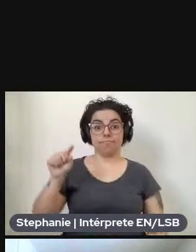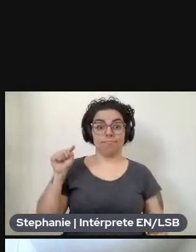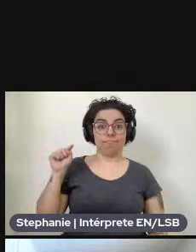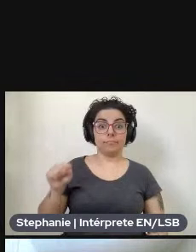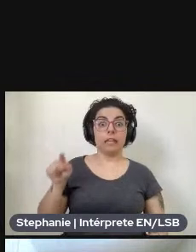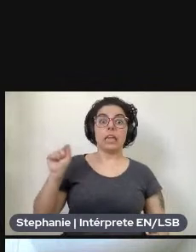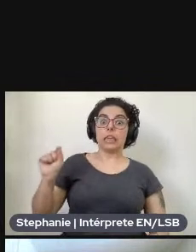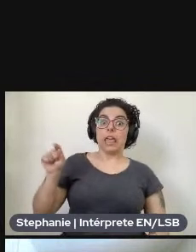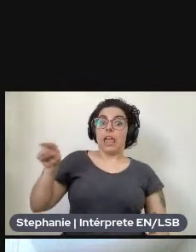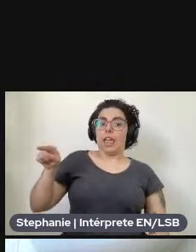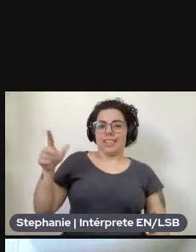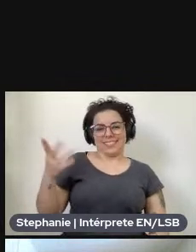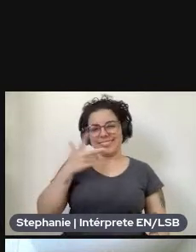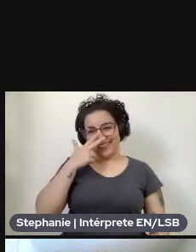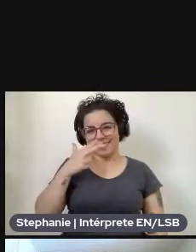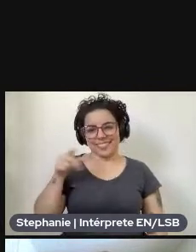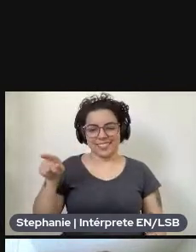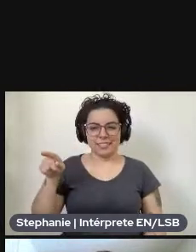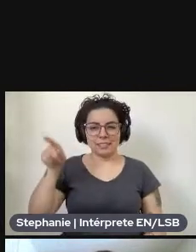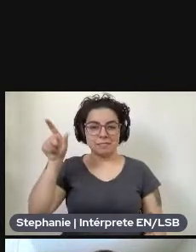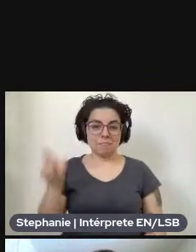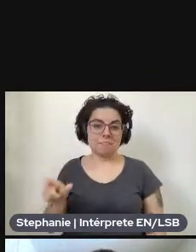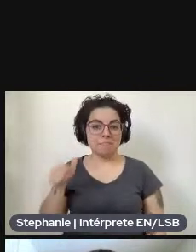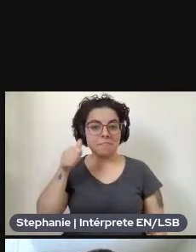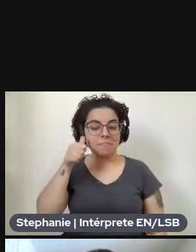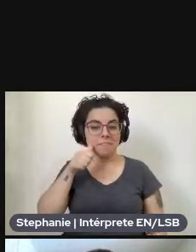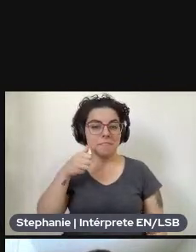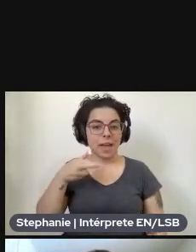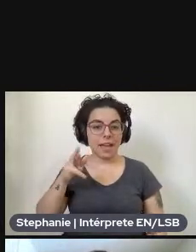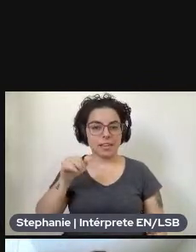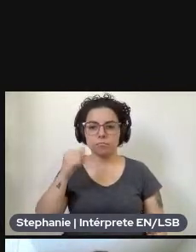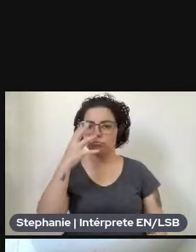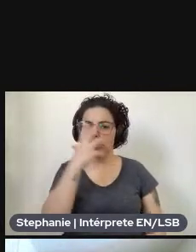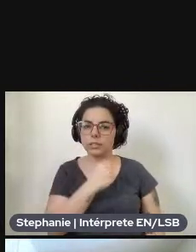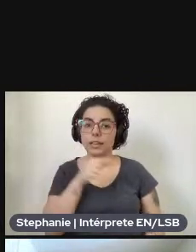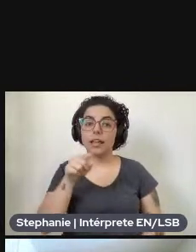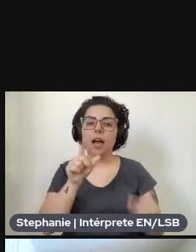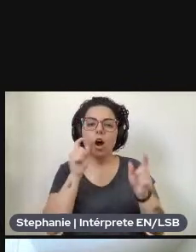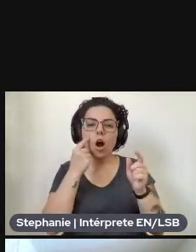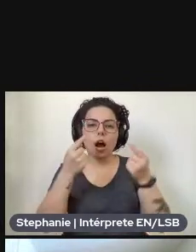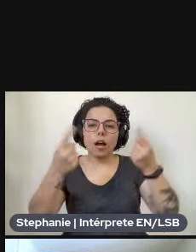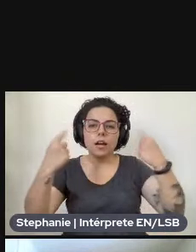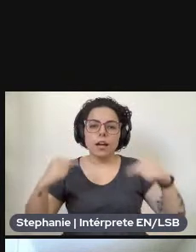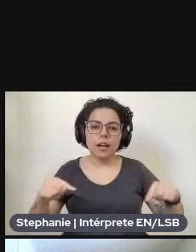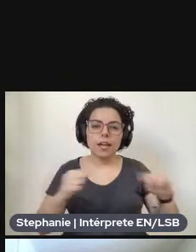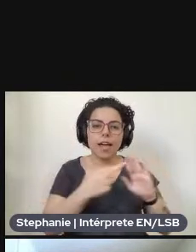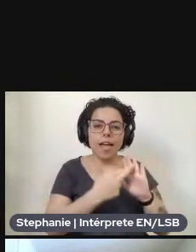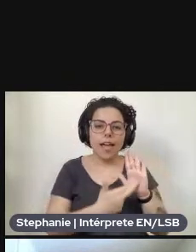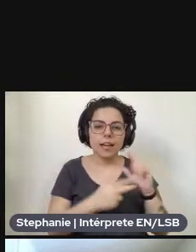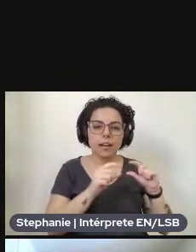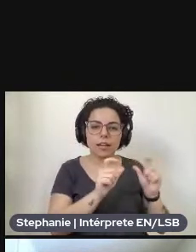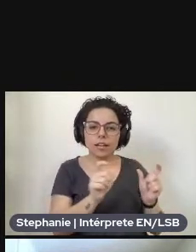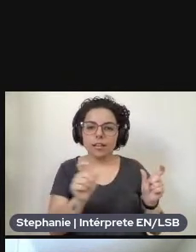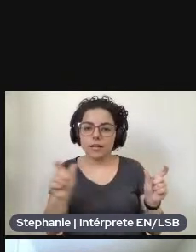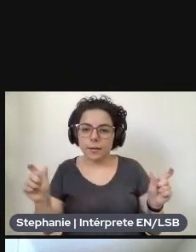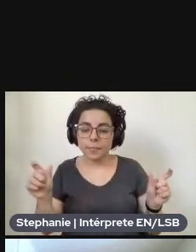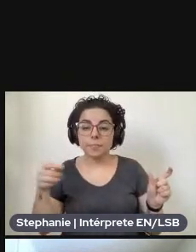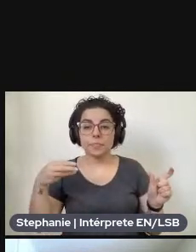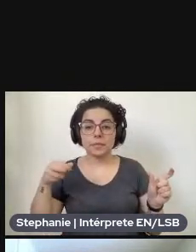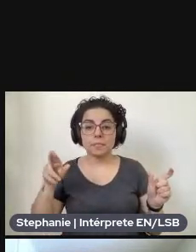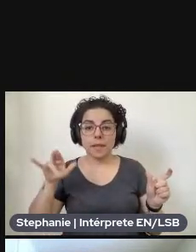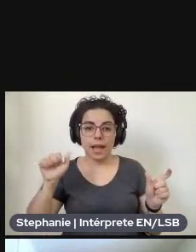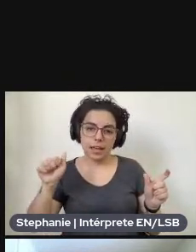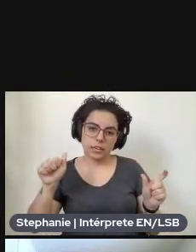And Maria also has the name has no